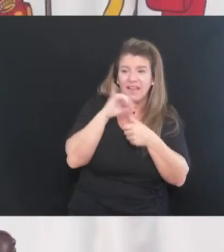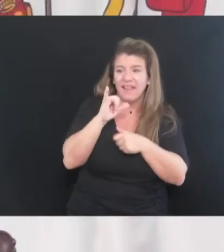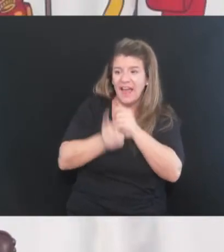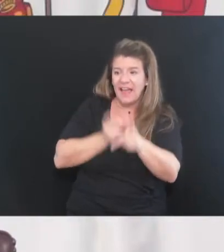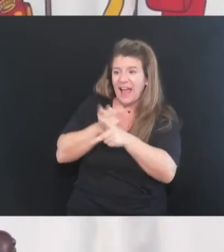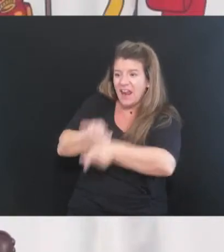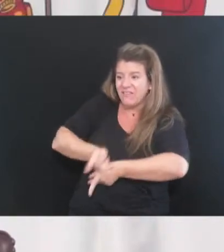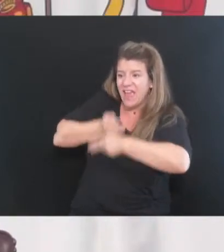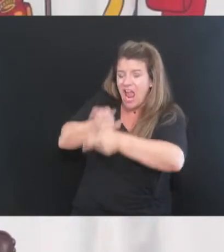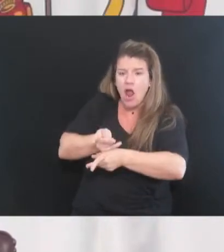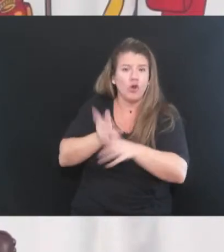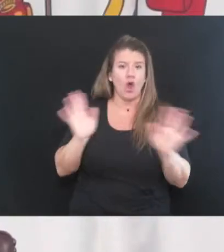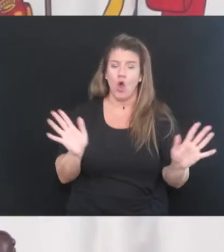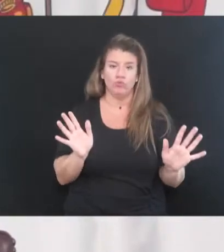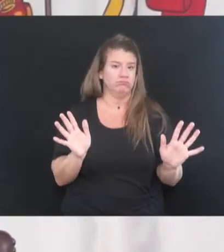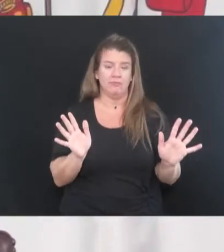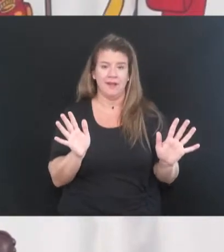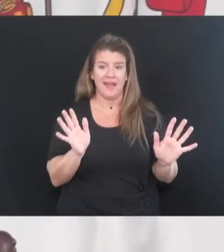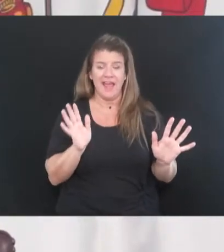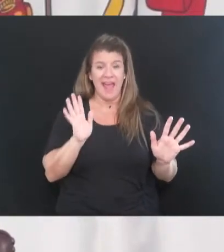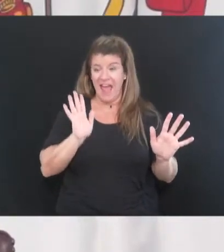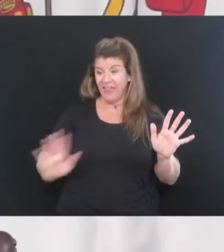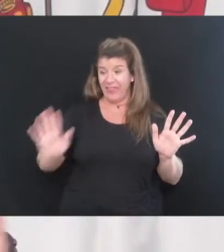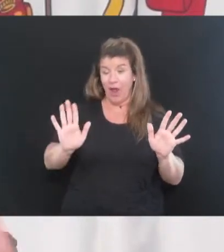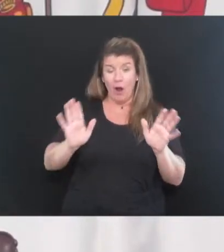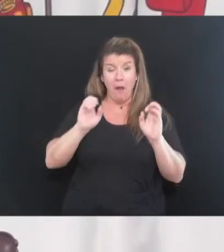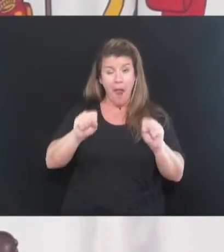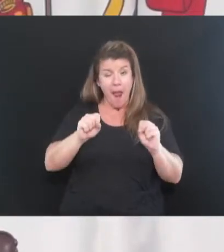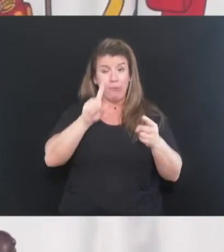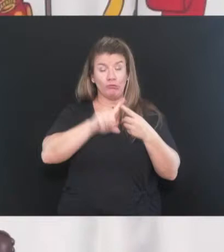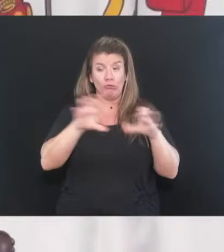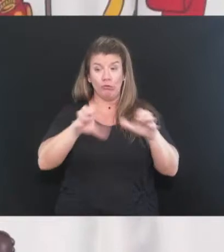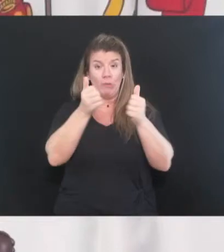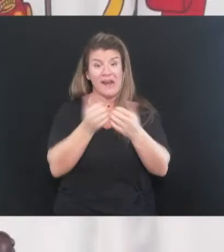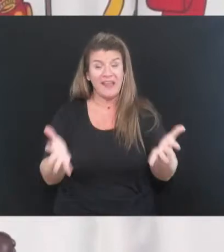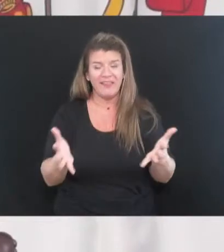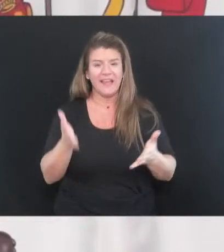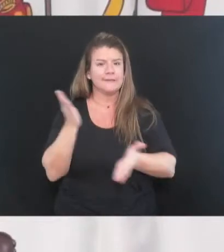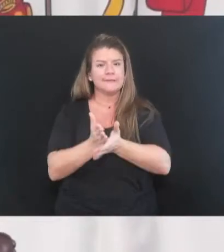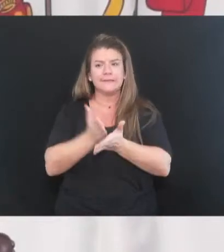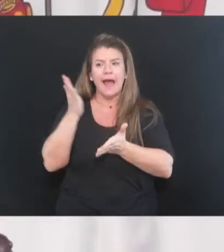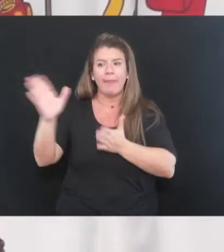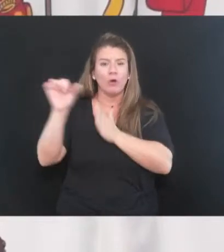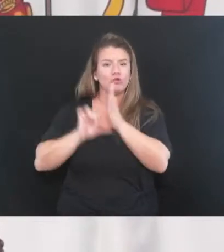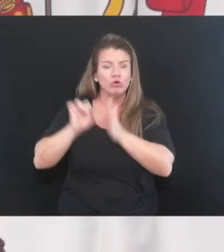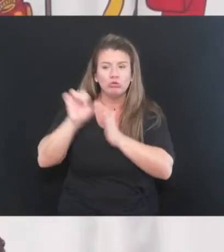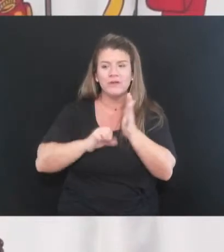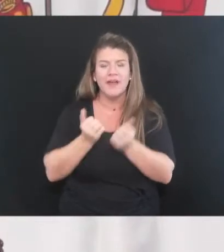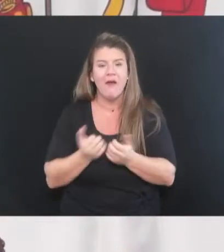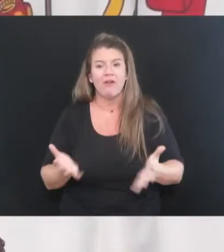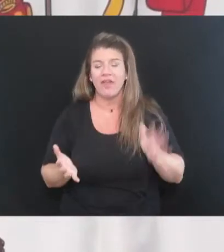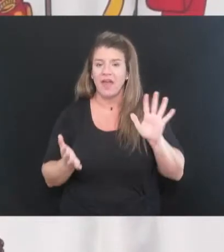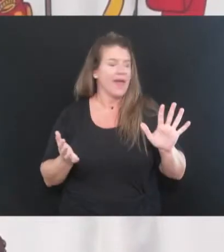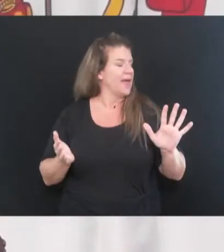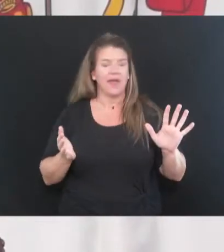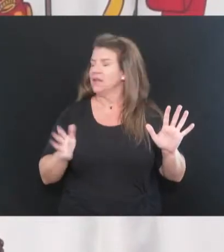they can even halfway do anything is cut back all their surgeries and whatever like that. This is not that, God forbid, we don't want to